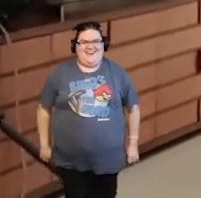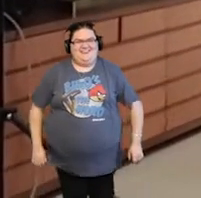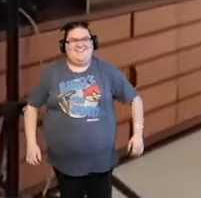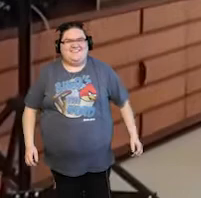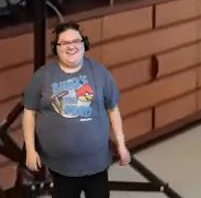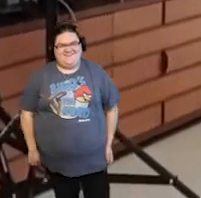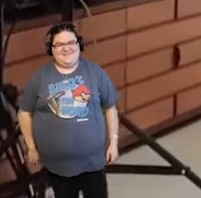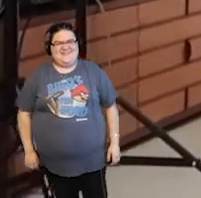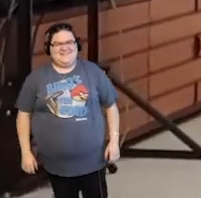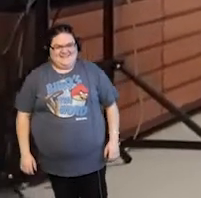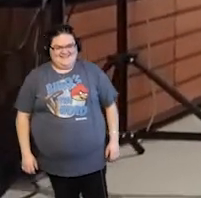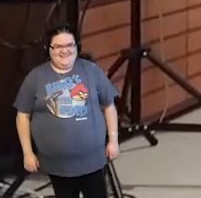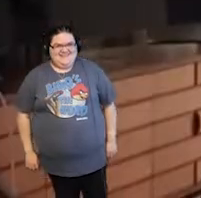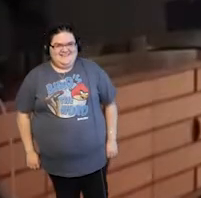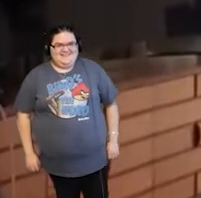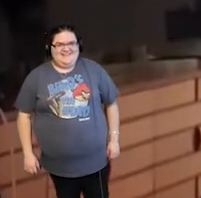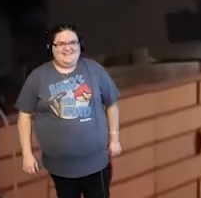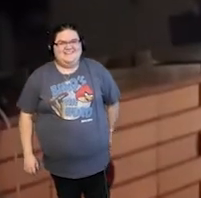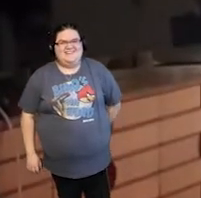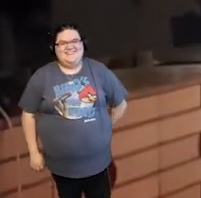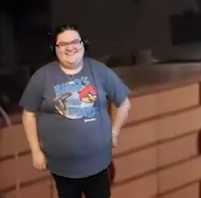That's what it JJ, you alright, buddy?